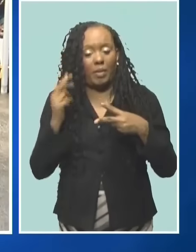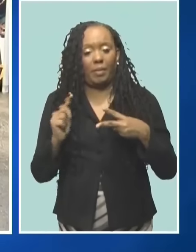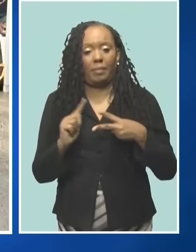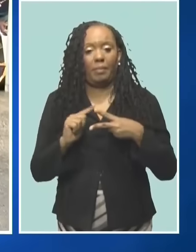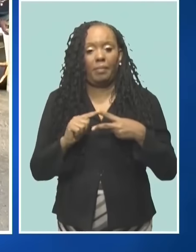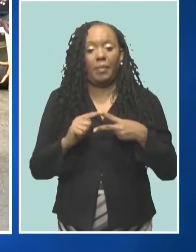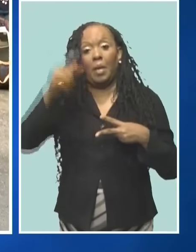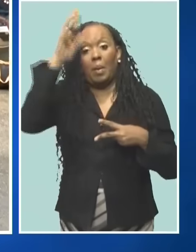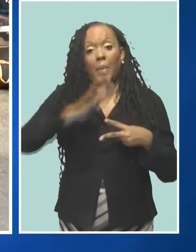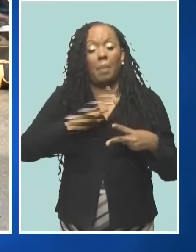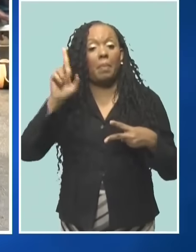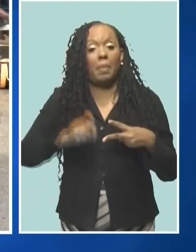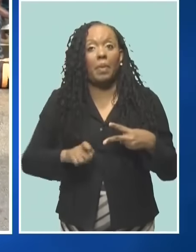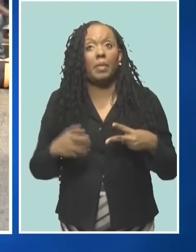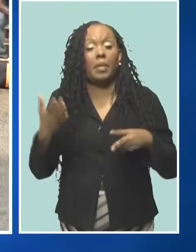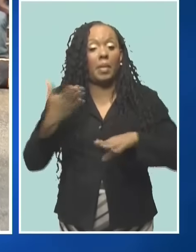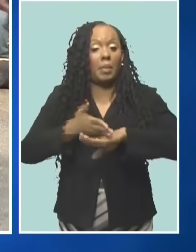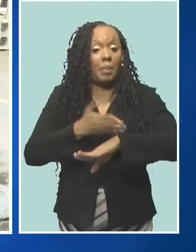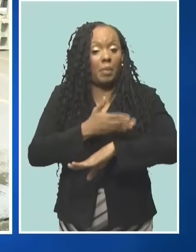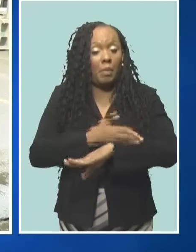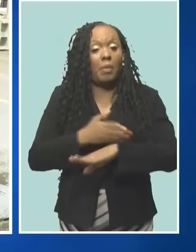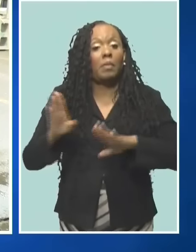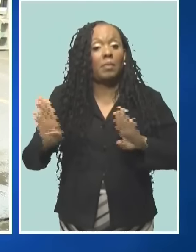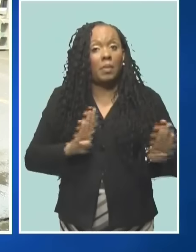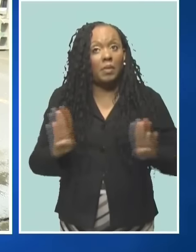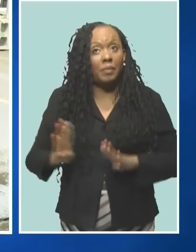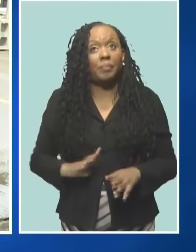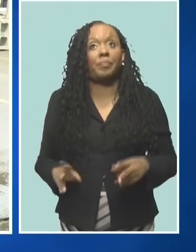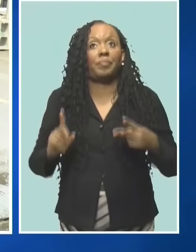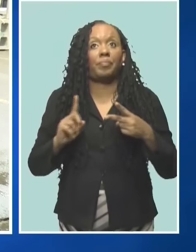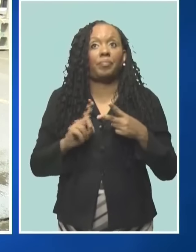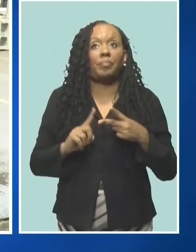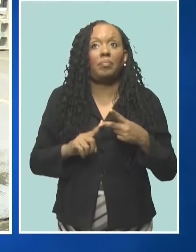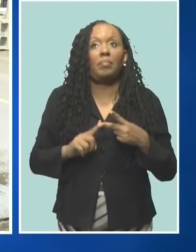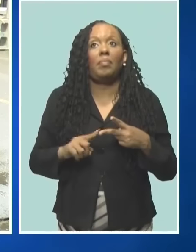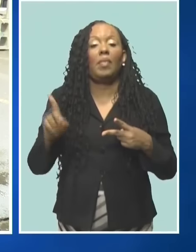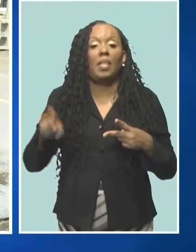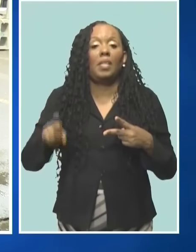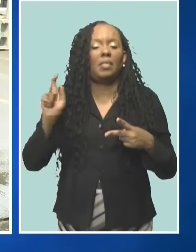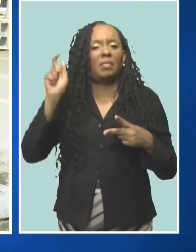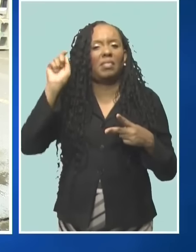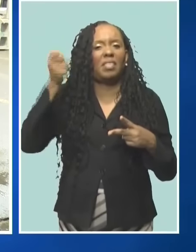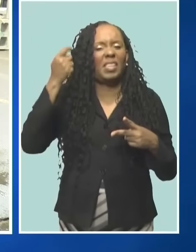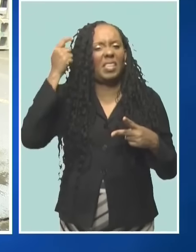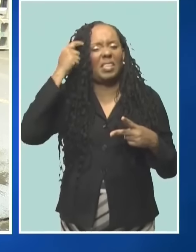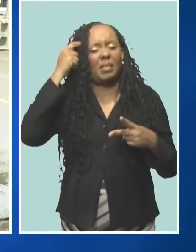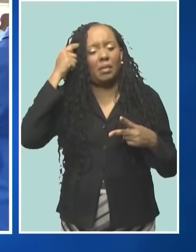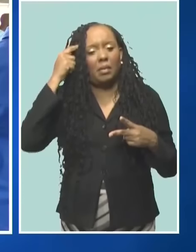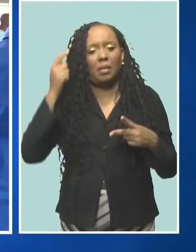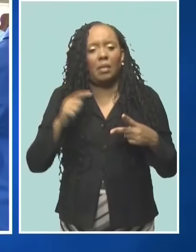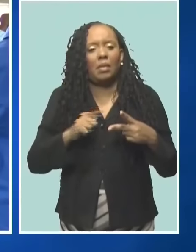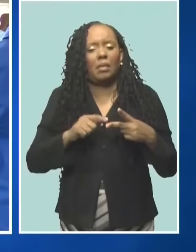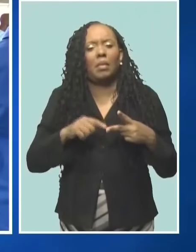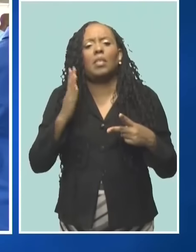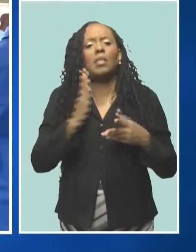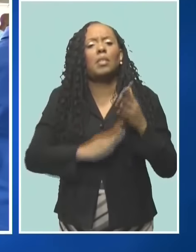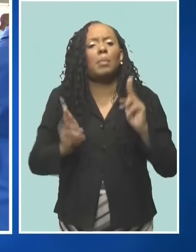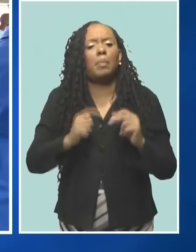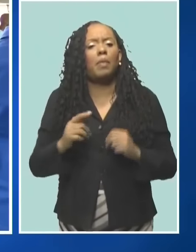their health-seeking behaviors and to change the thinking that certain services are only for women. We